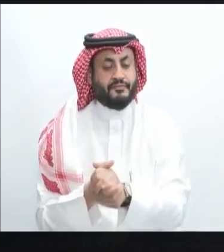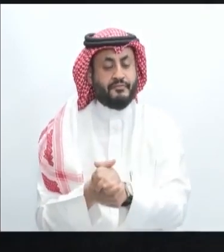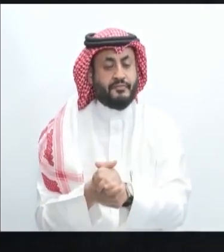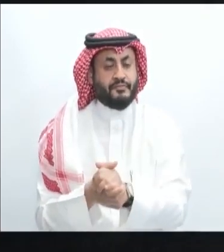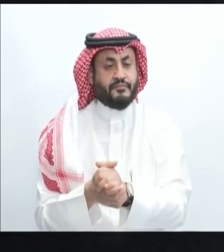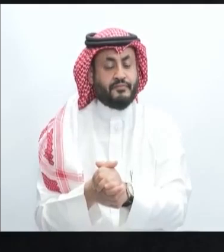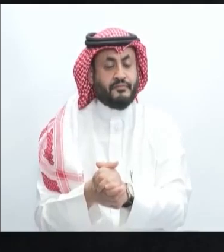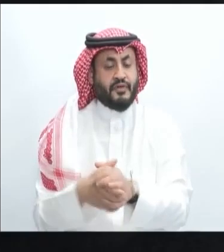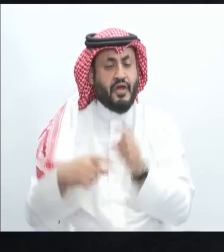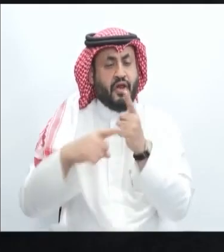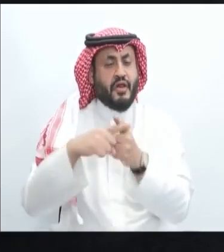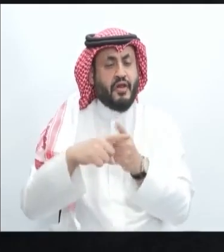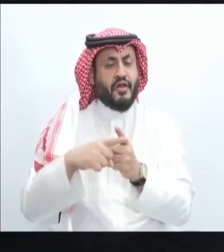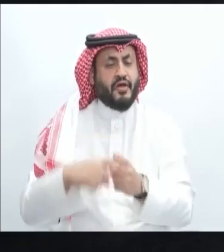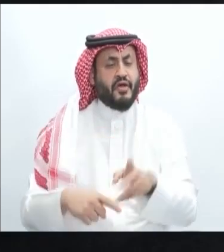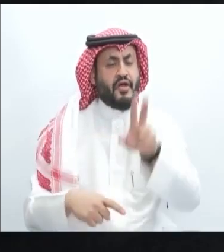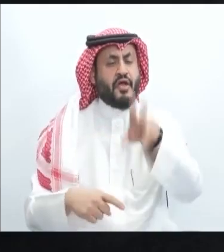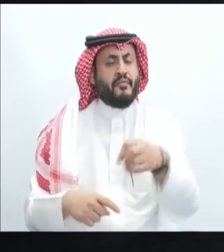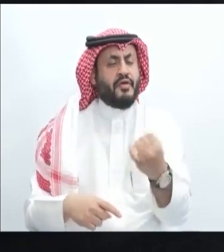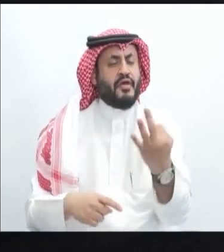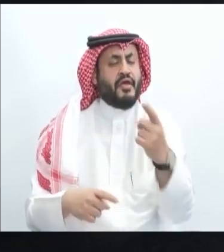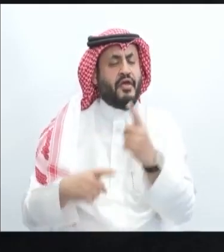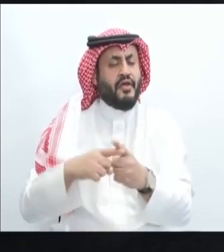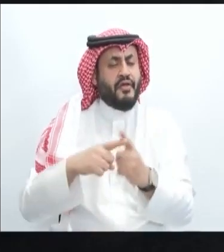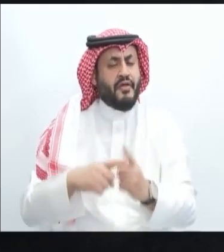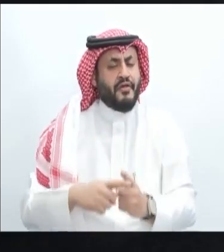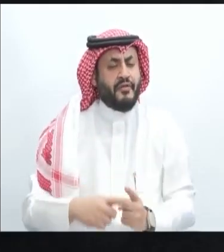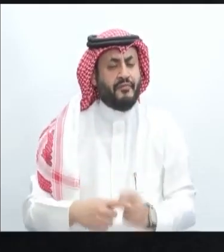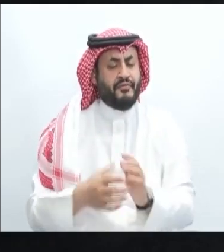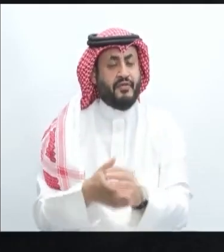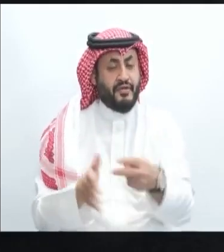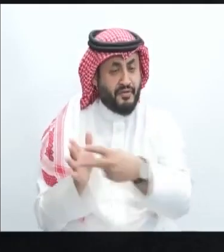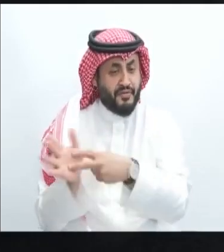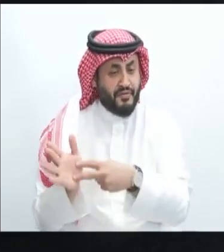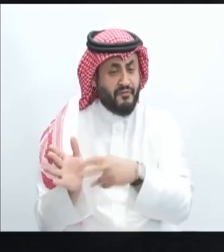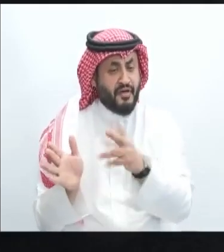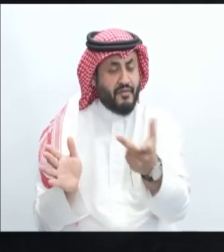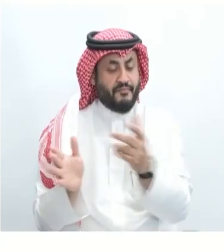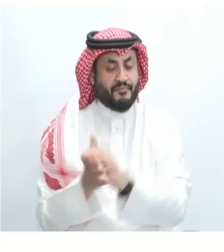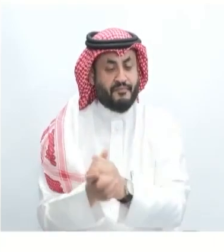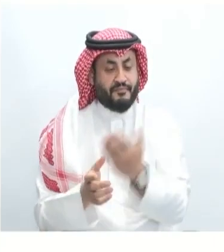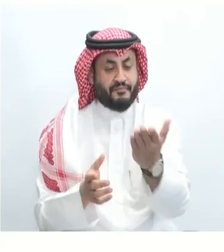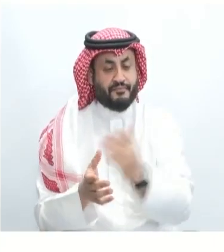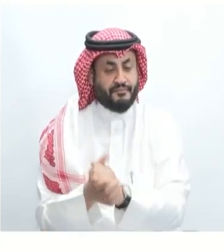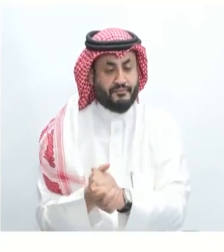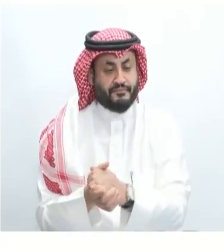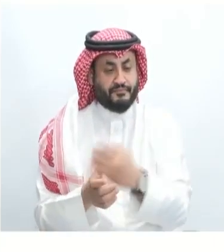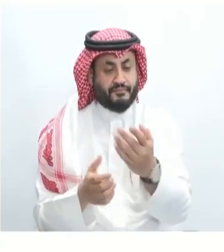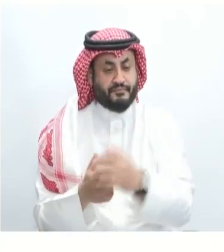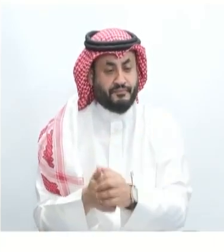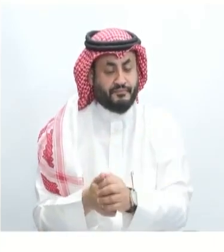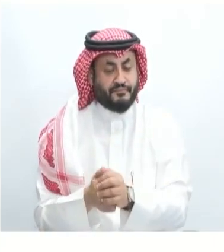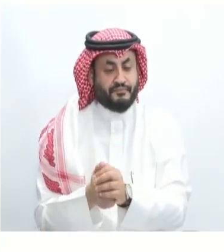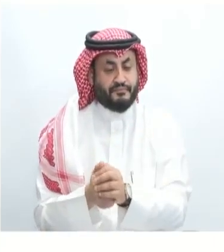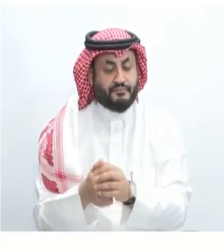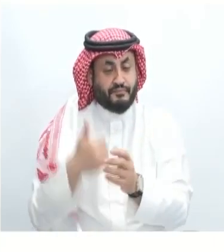to count the or calculate the number that you got here. So here, for example, here I always do,